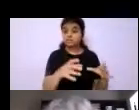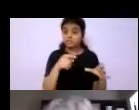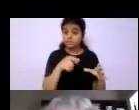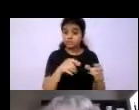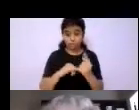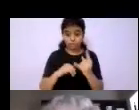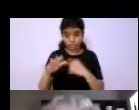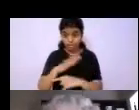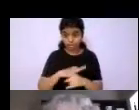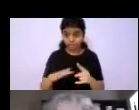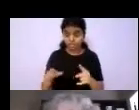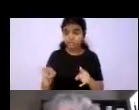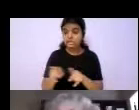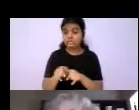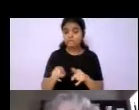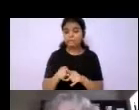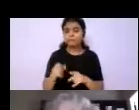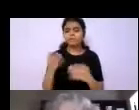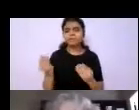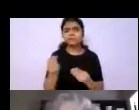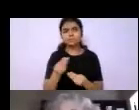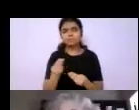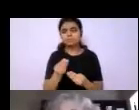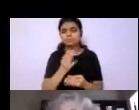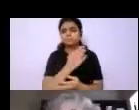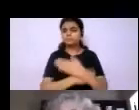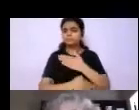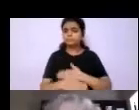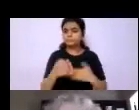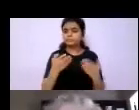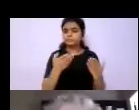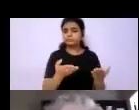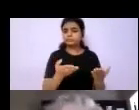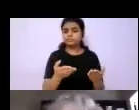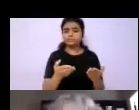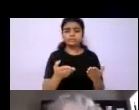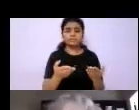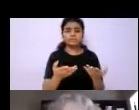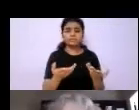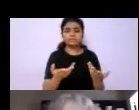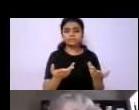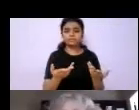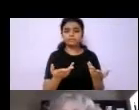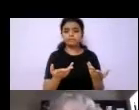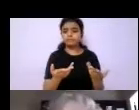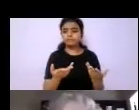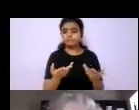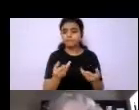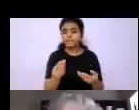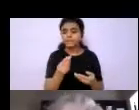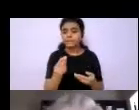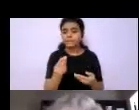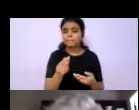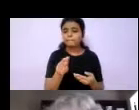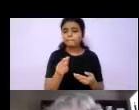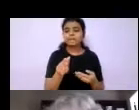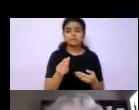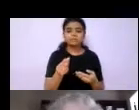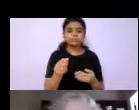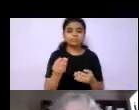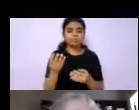social. It's to say that disability requires certain public